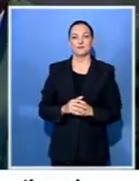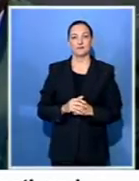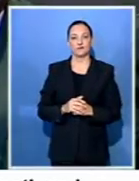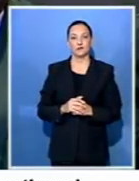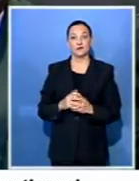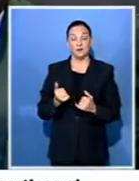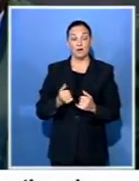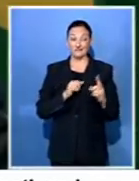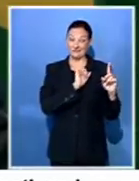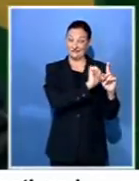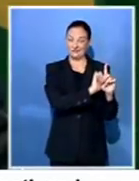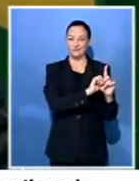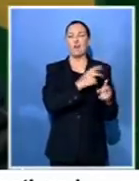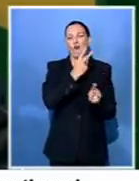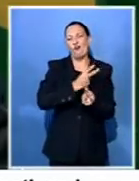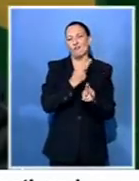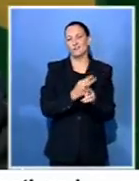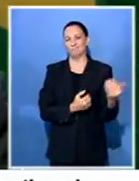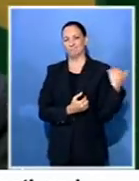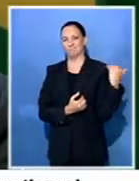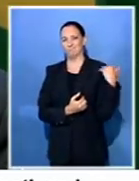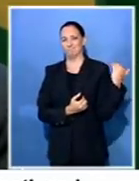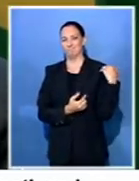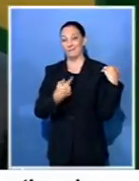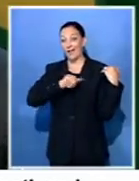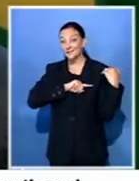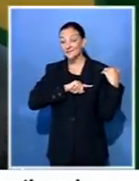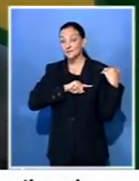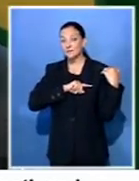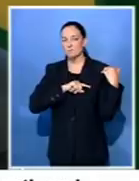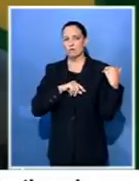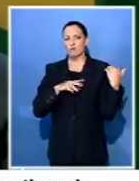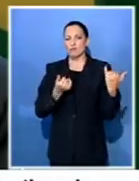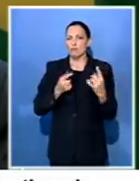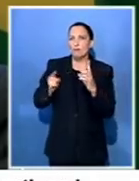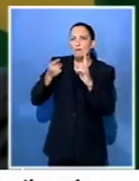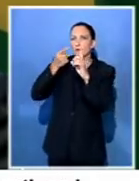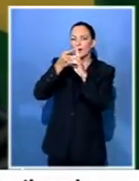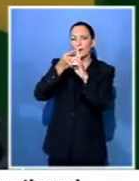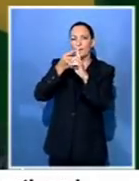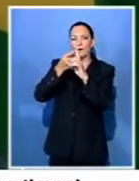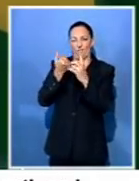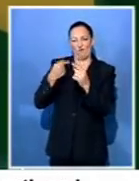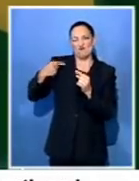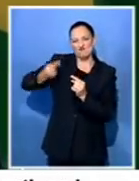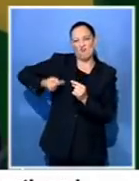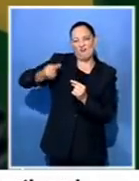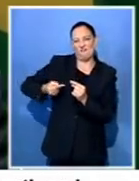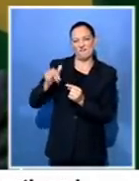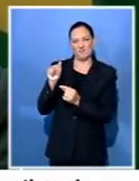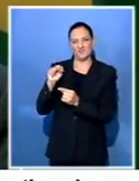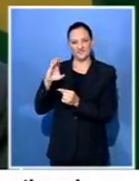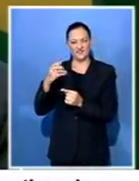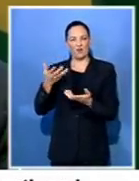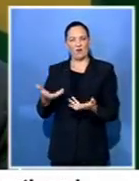As he often reminded us, the aim of the national liberation struggle is